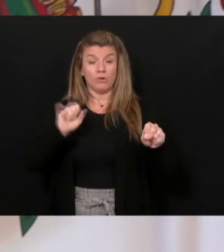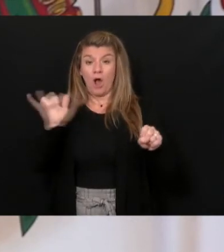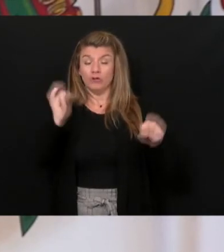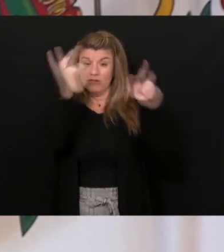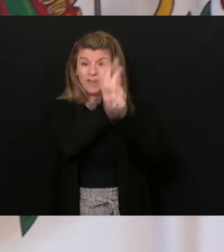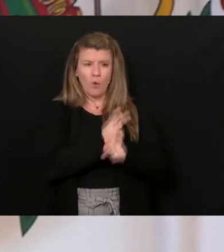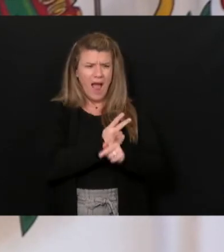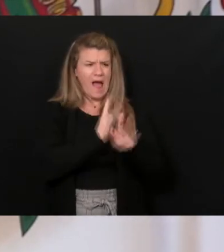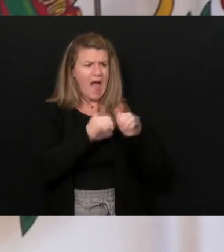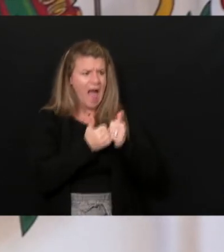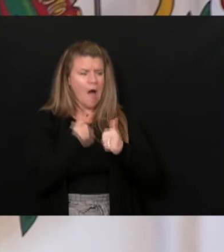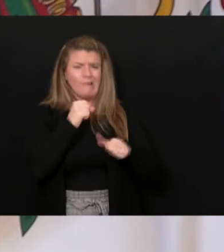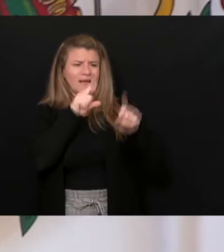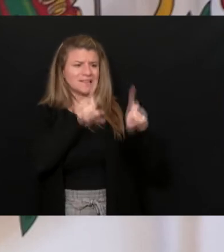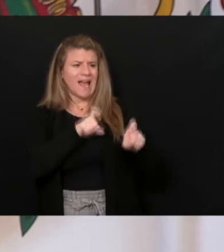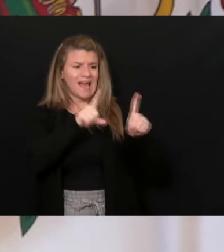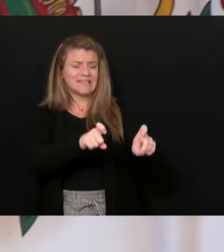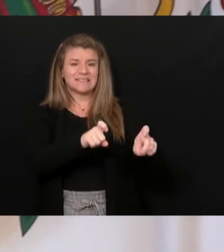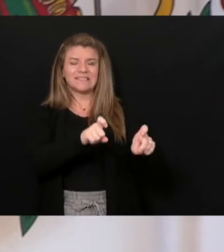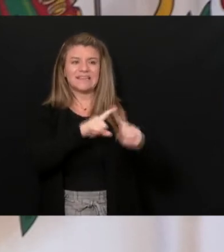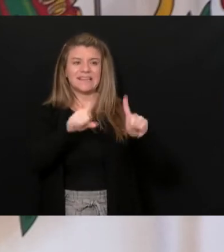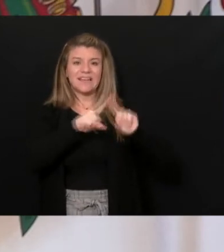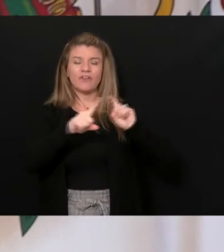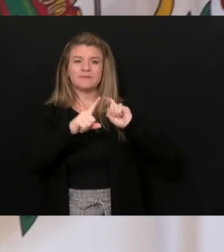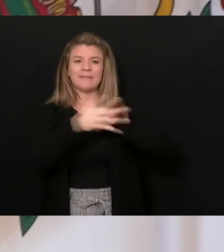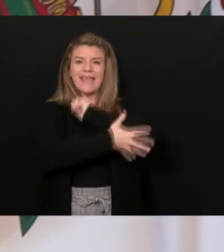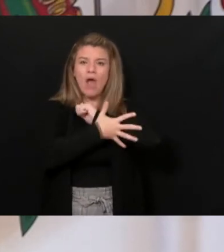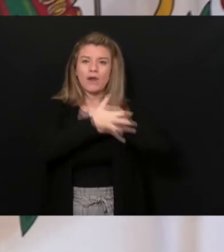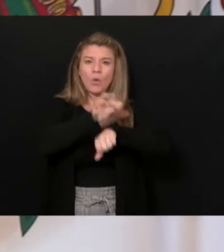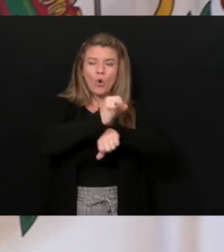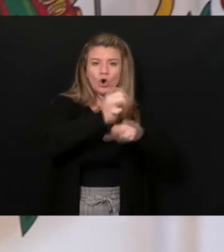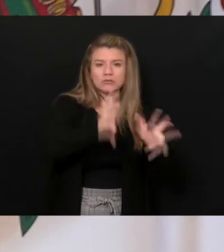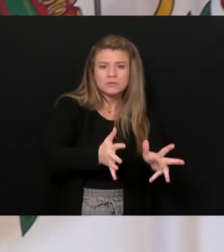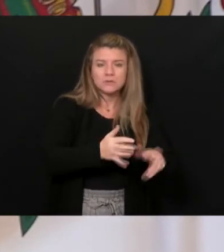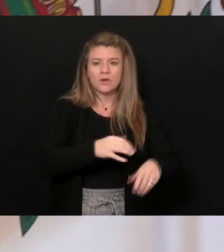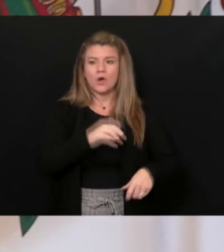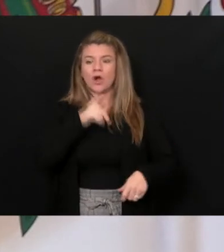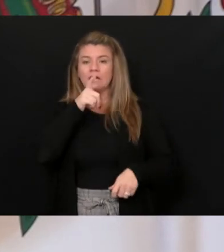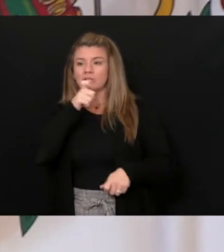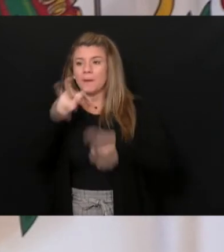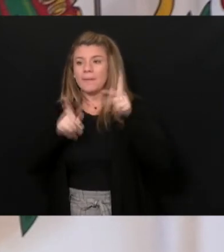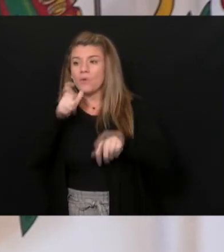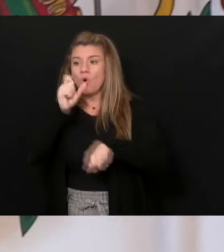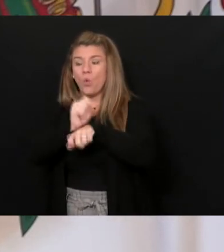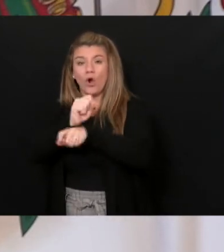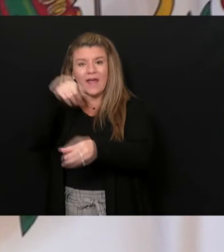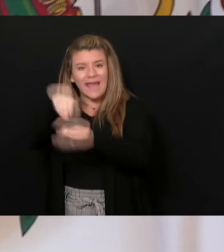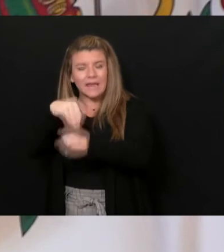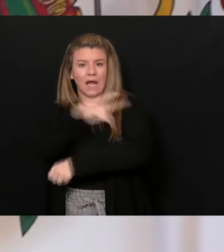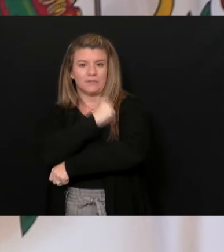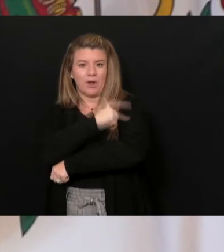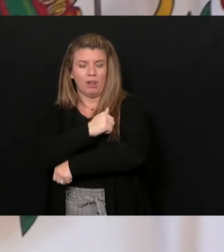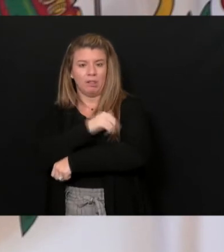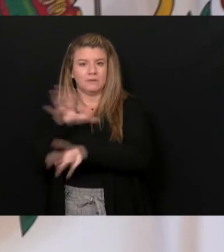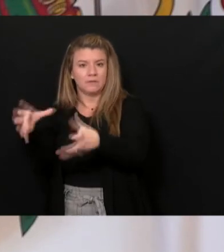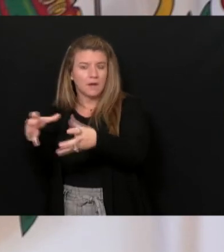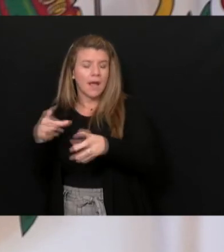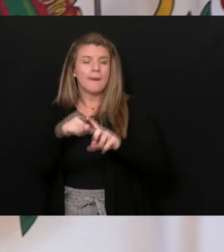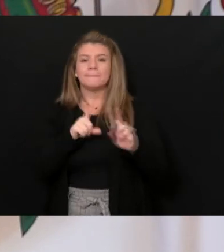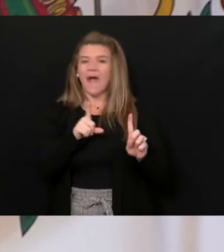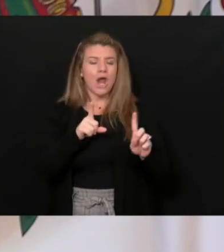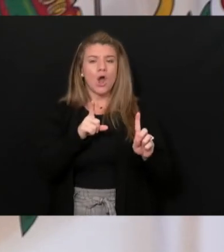to where we're testing, all the county workers, or maybe we're testing all the people that work at a hospital, but we've